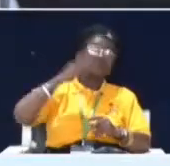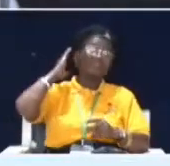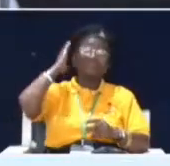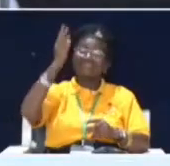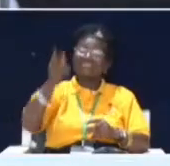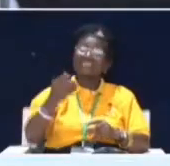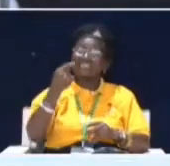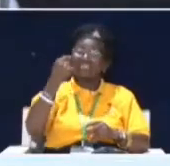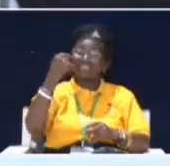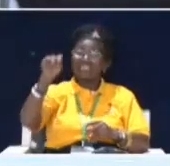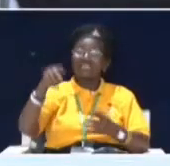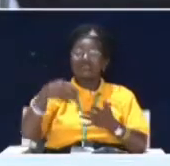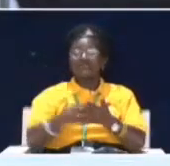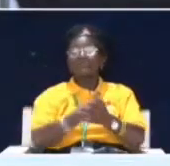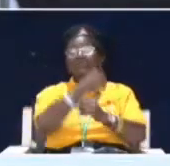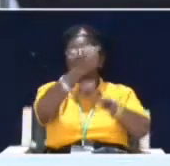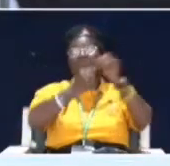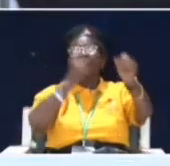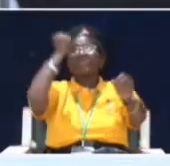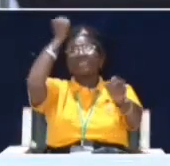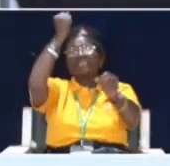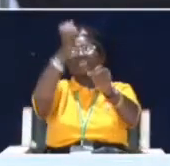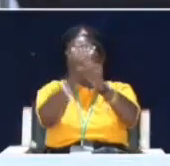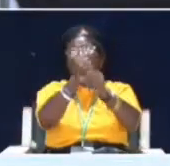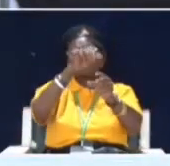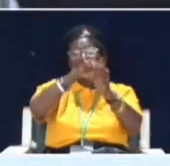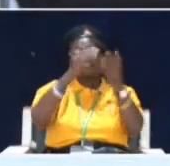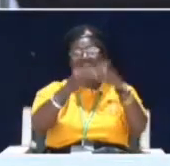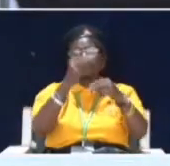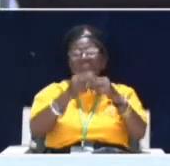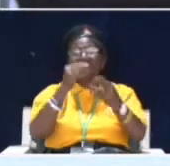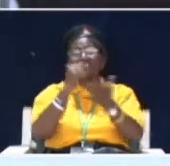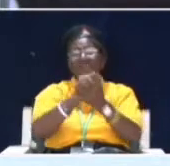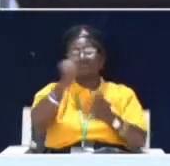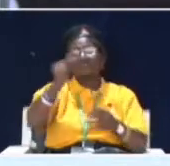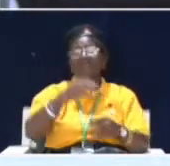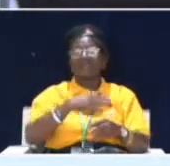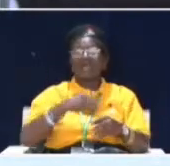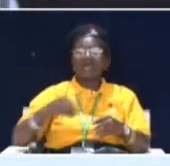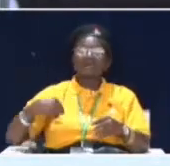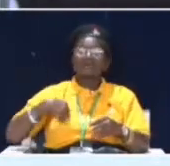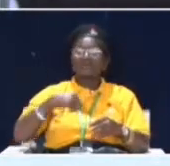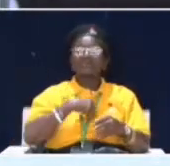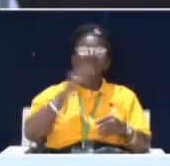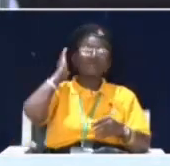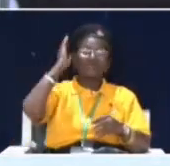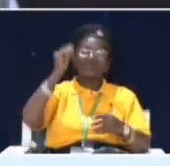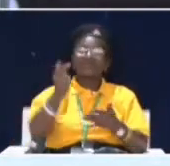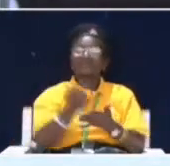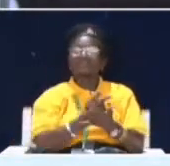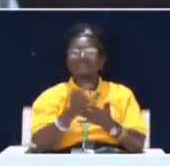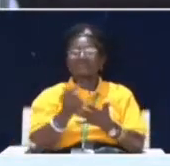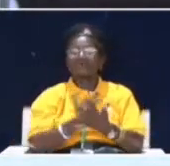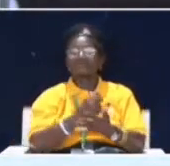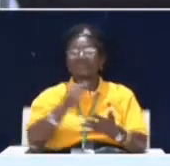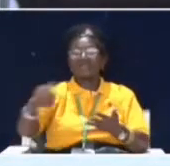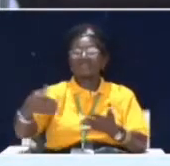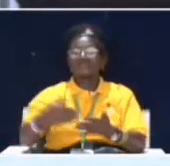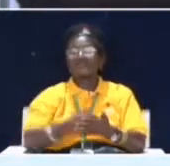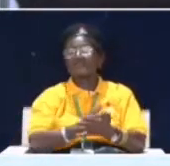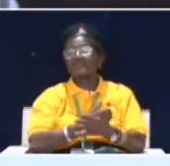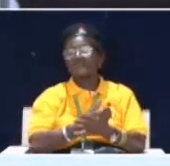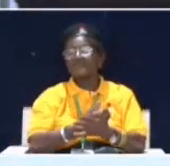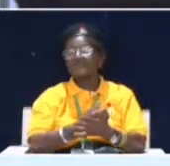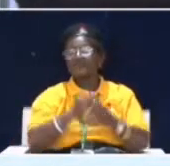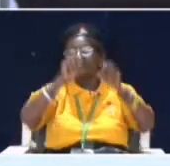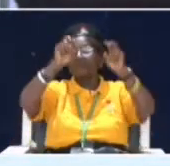Nitori bi satani fe boko o wa rodun tuntun. And we'll be discussing a new series. We'll be starting a